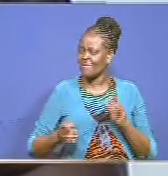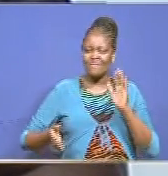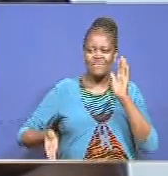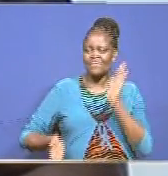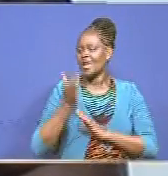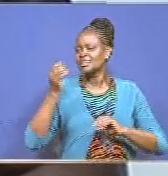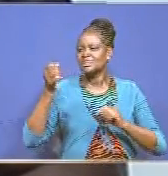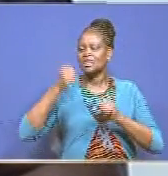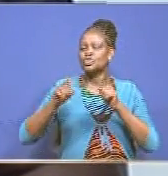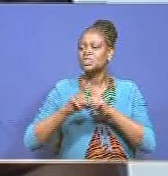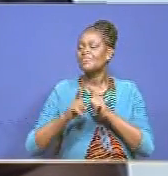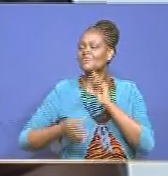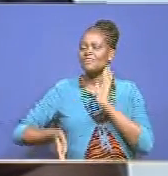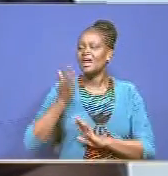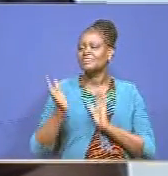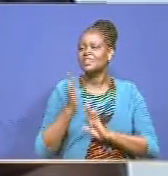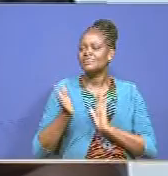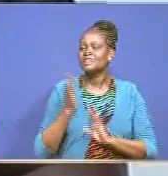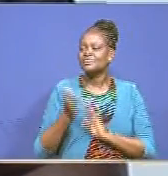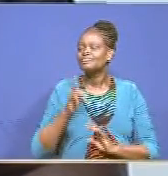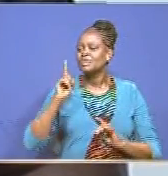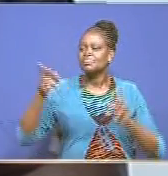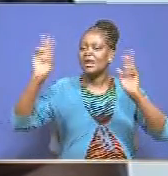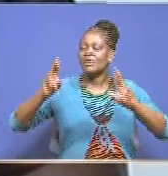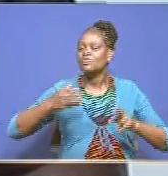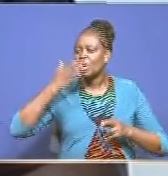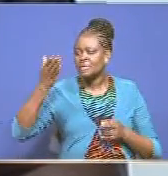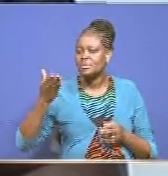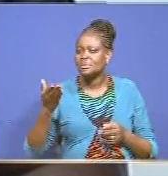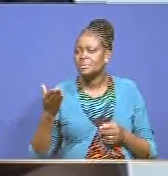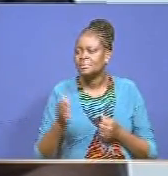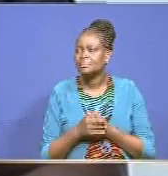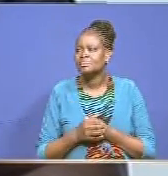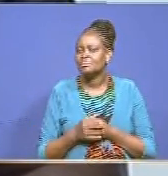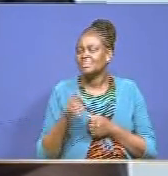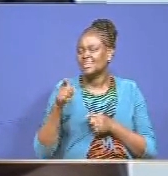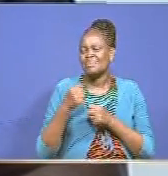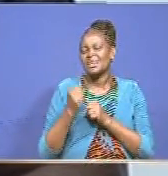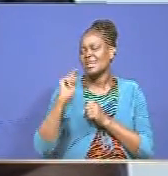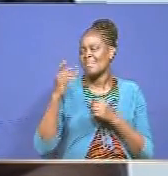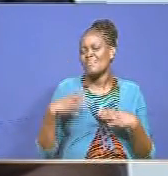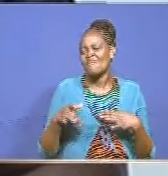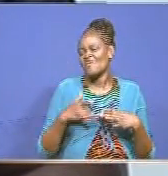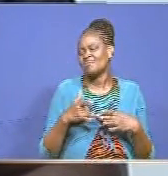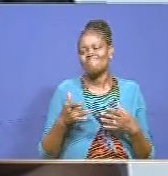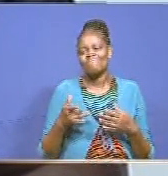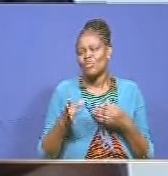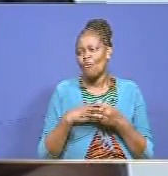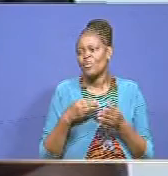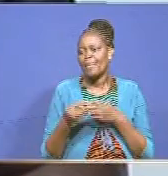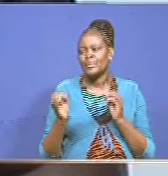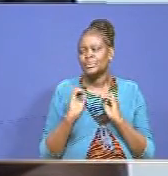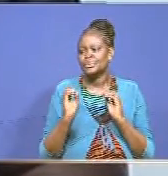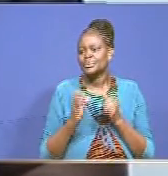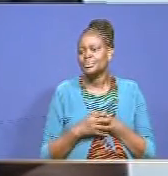if you are avoiding some things, then that makes Kenyans raise more questions.